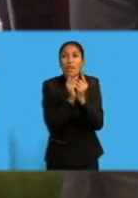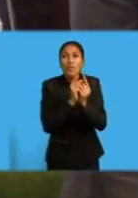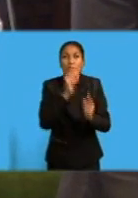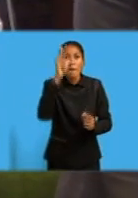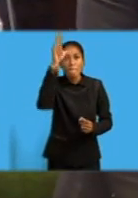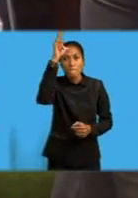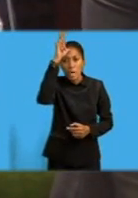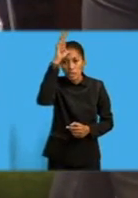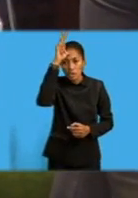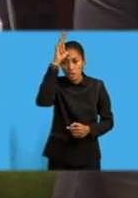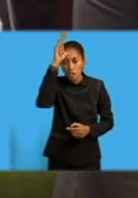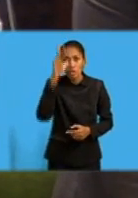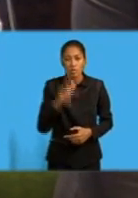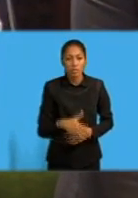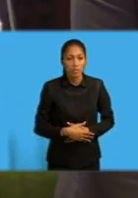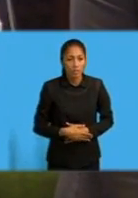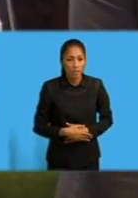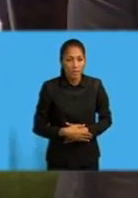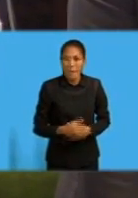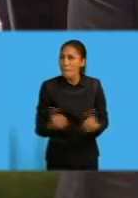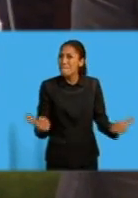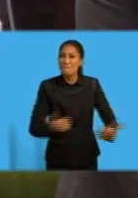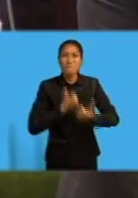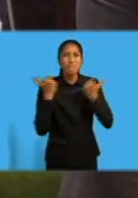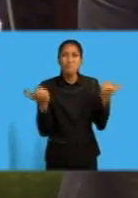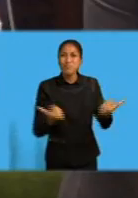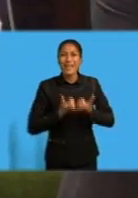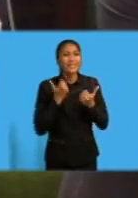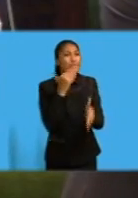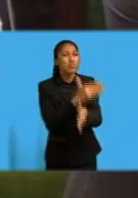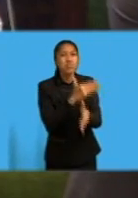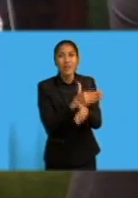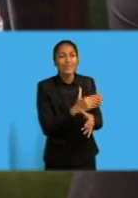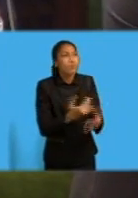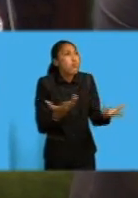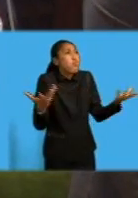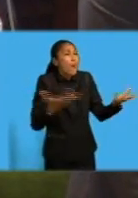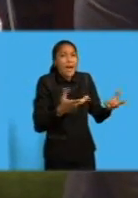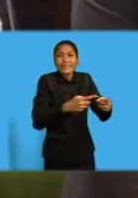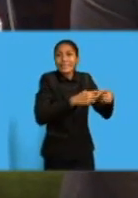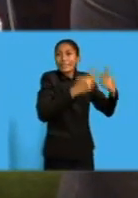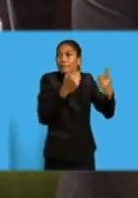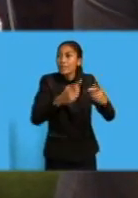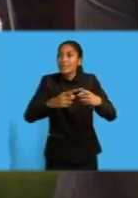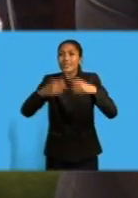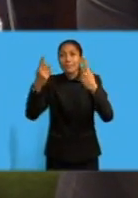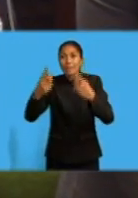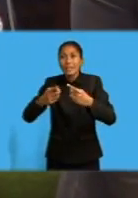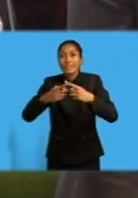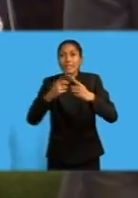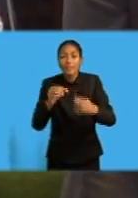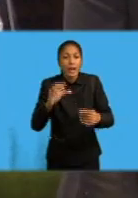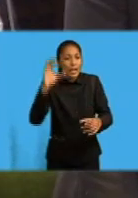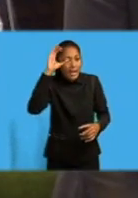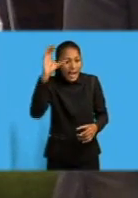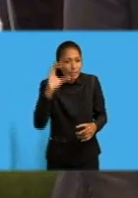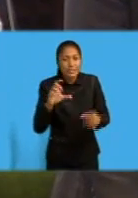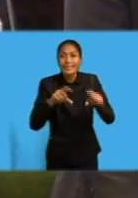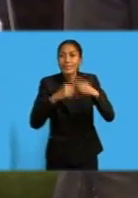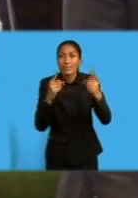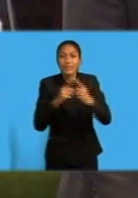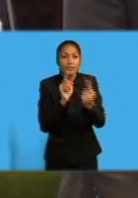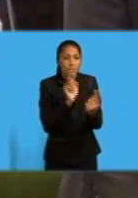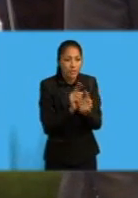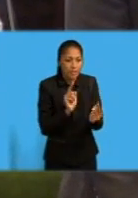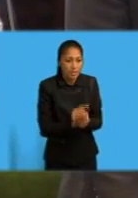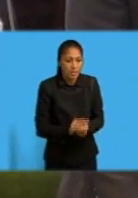gathering. We have various other commitments, and we had clearly stated this to the Business Committee meeting. Of course, the